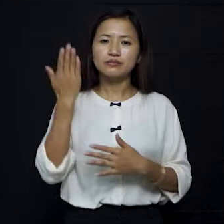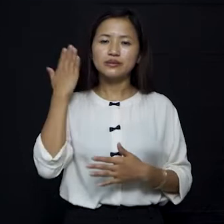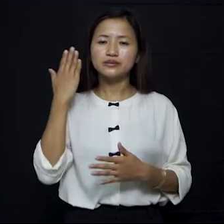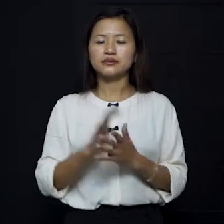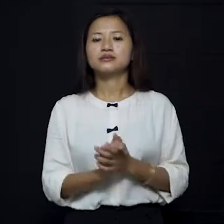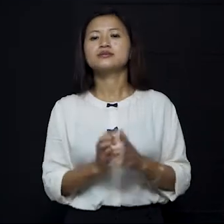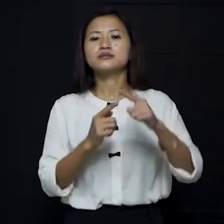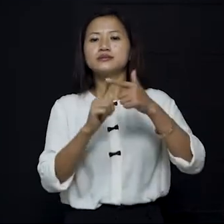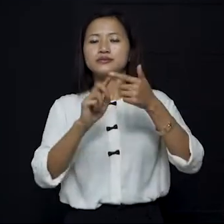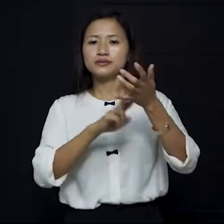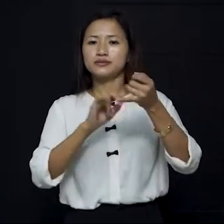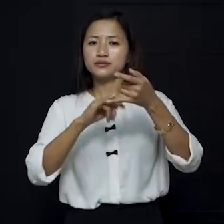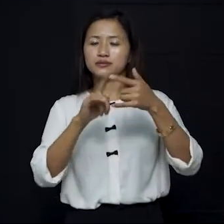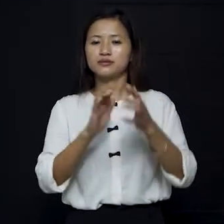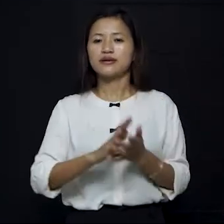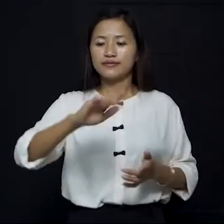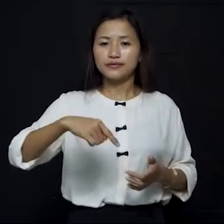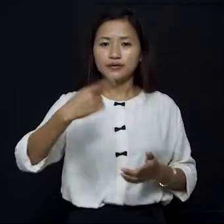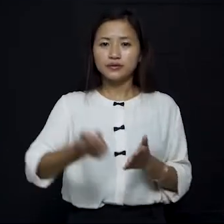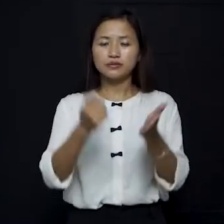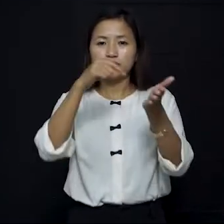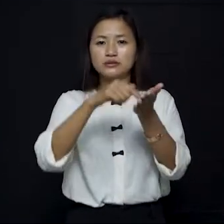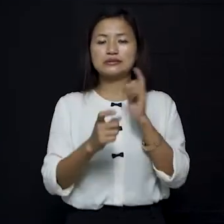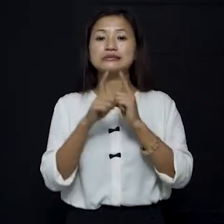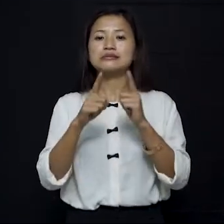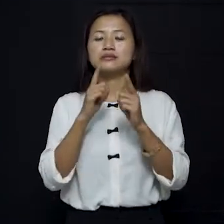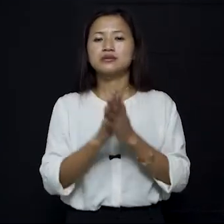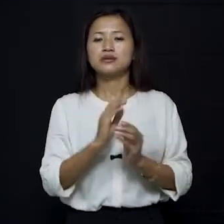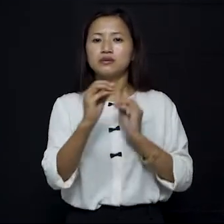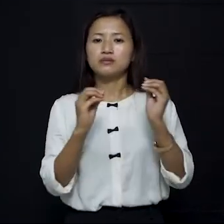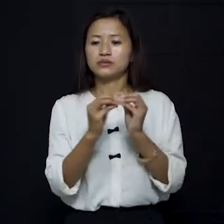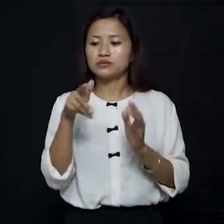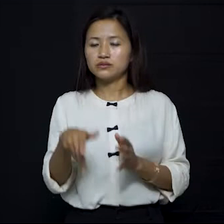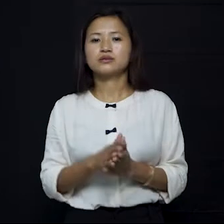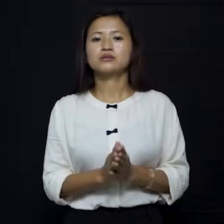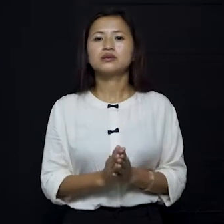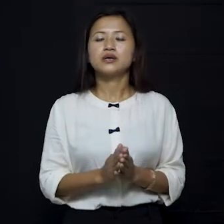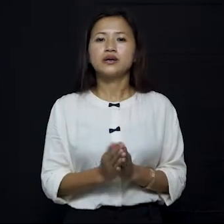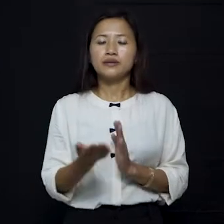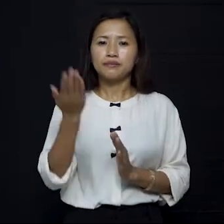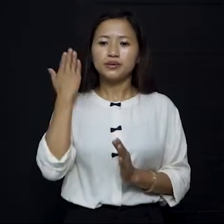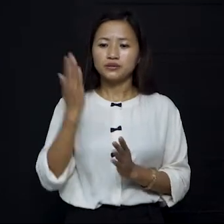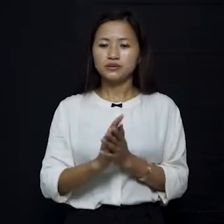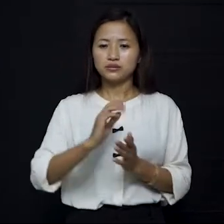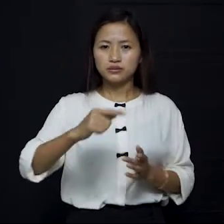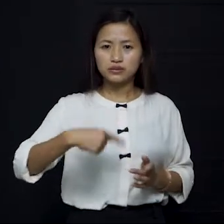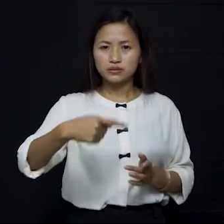simple as that, okay? And the next point that we are going to be discussing about is the past continuous tense.